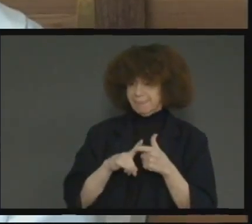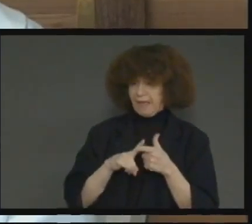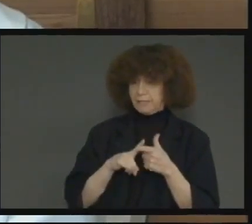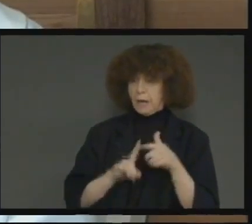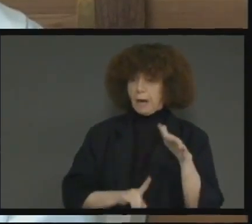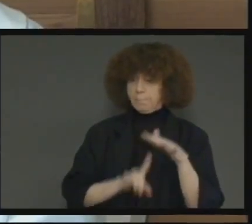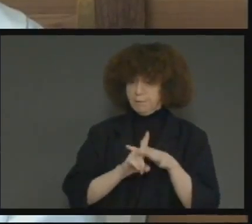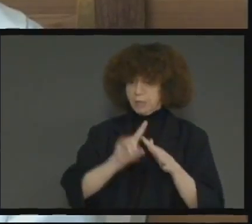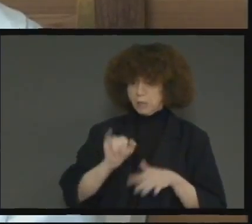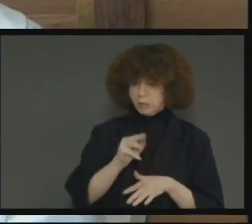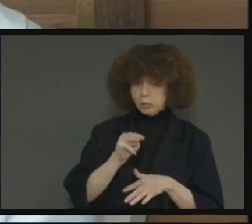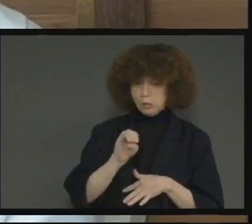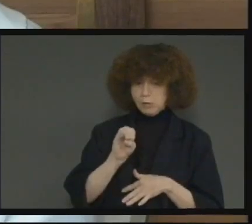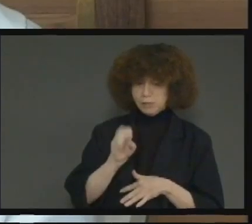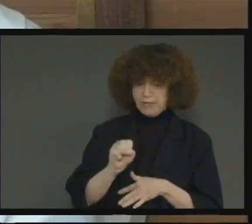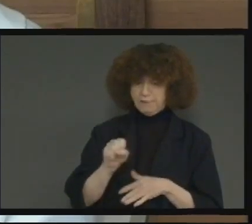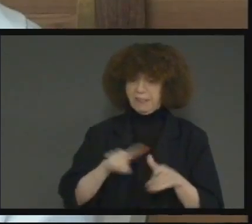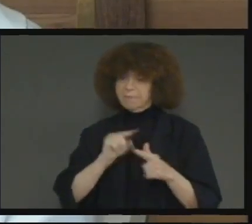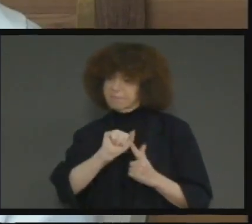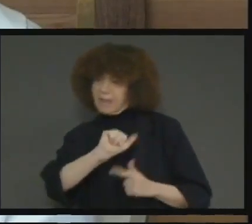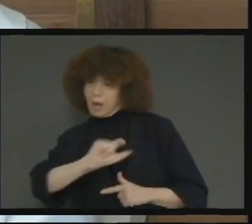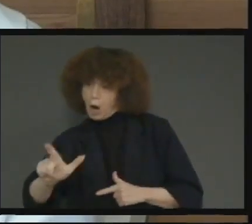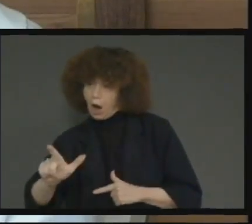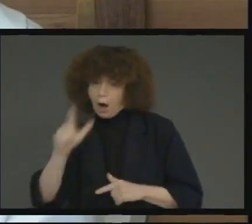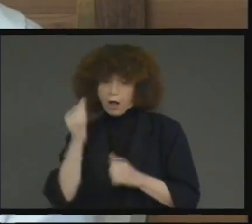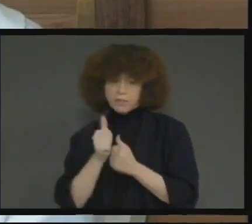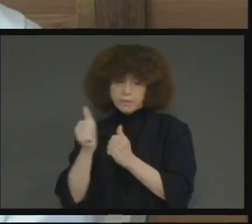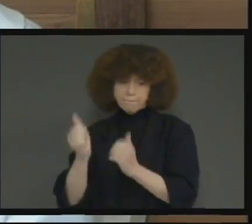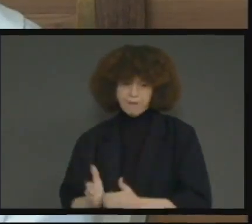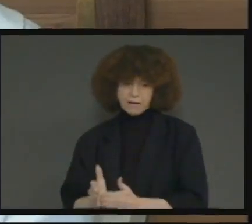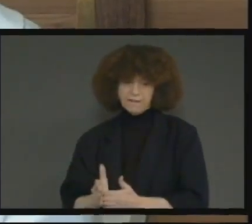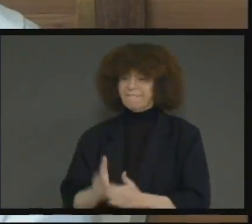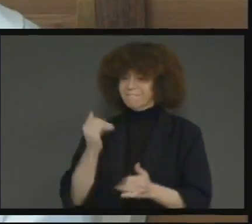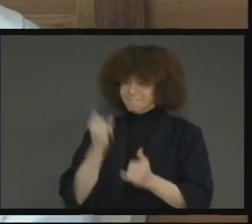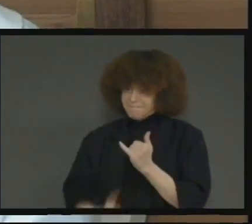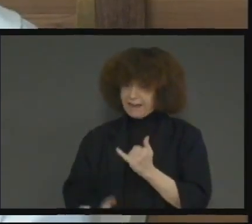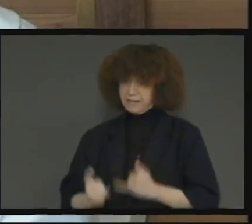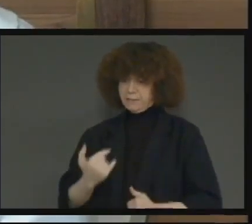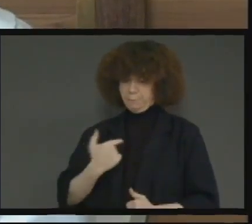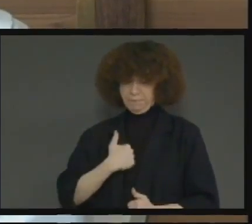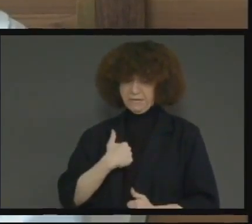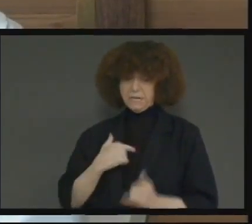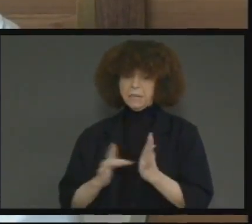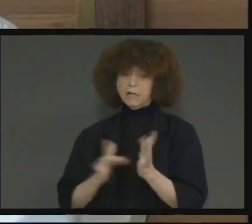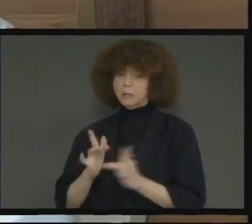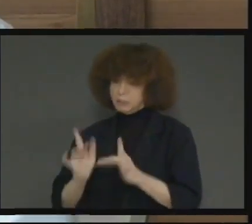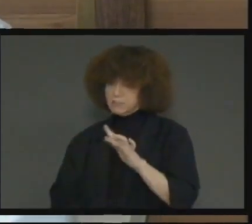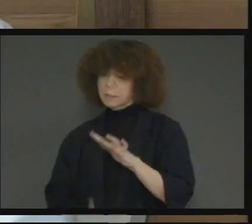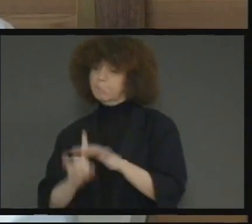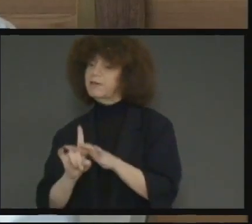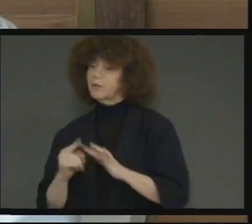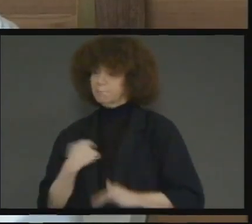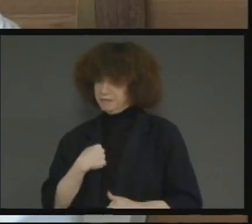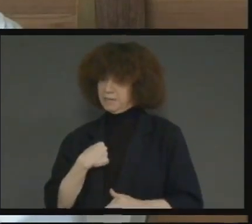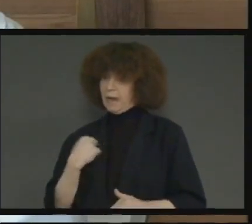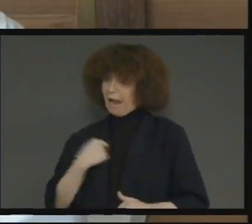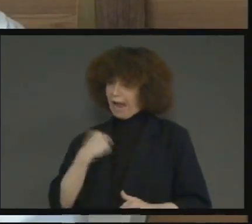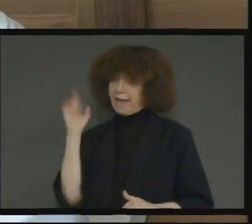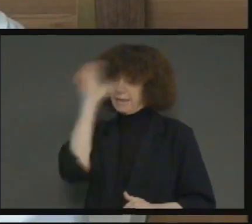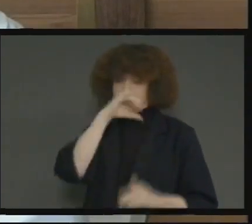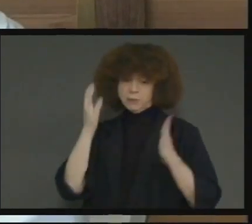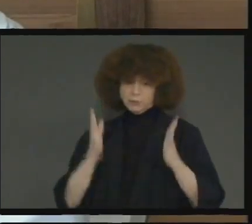for the second Sunday of Easter is from Exodus chapter 33. And when all the people saw